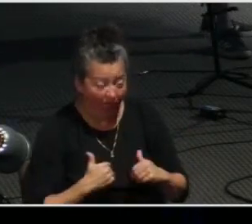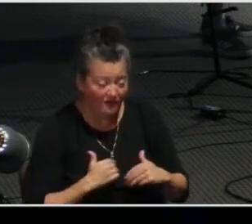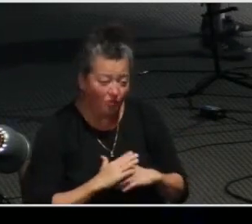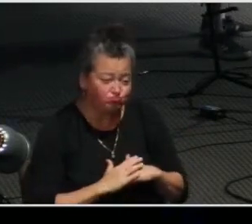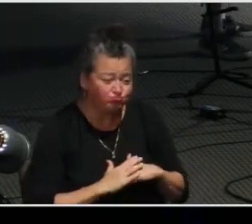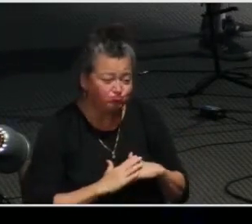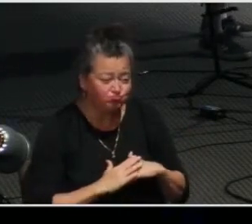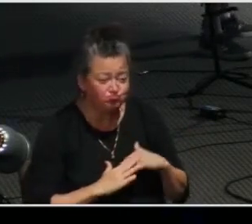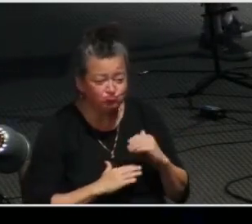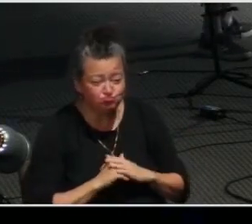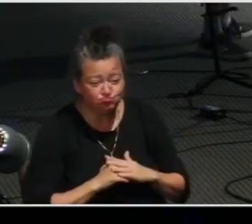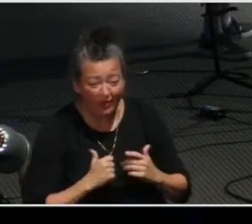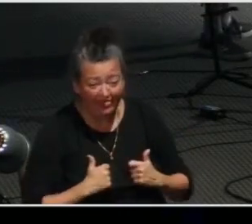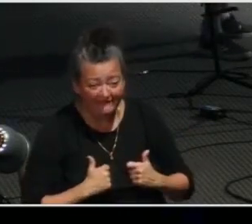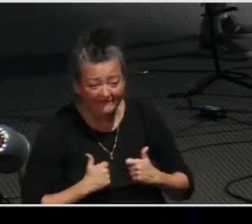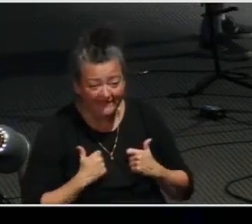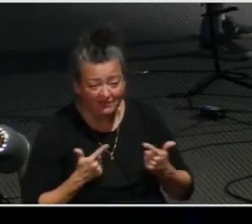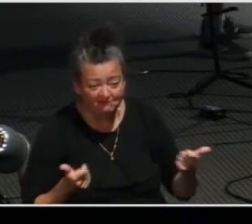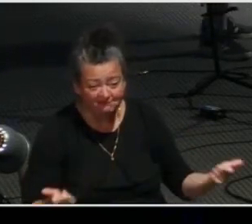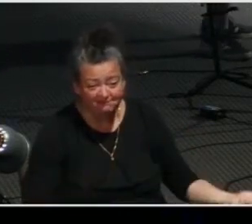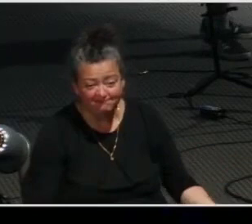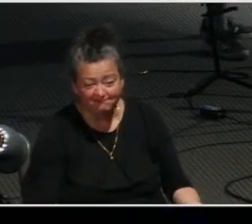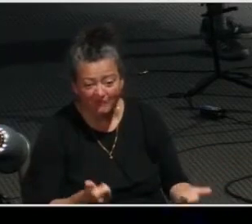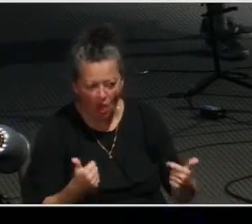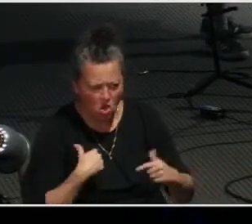only hear this word, but to act upon it.